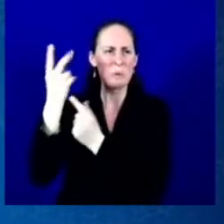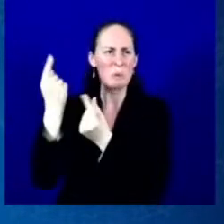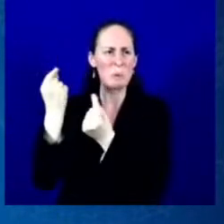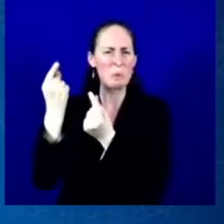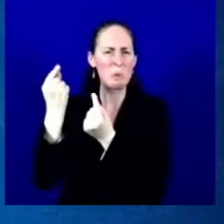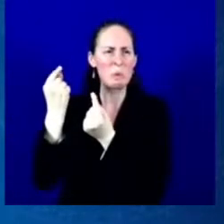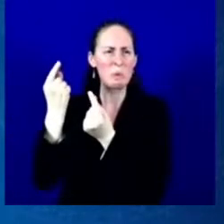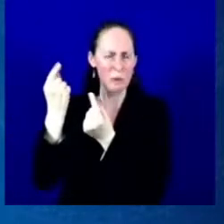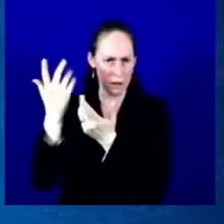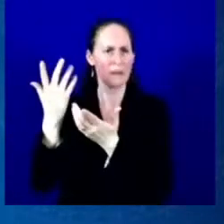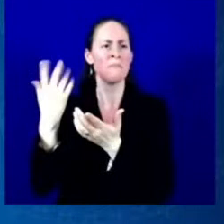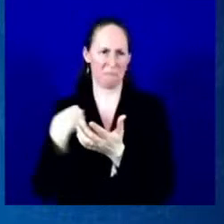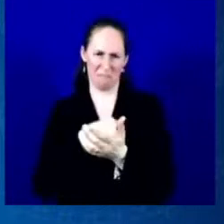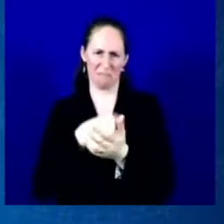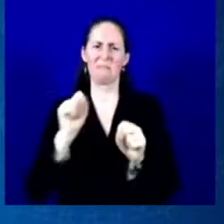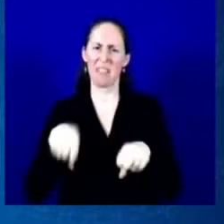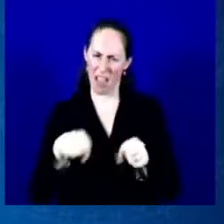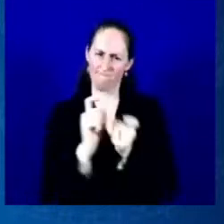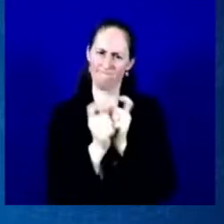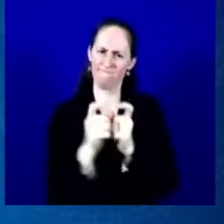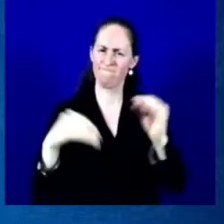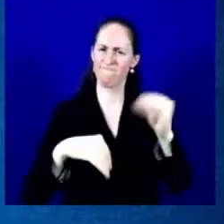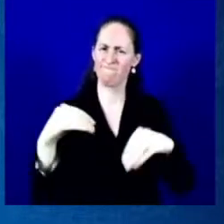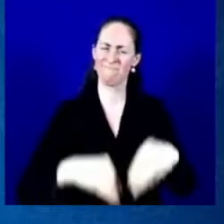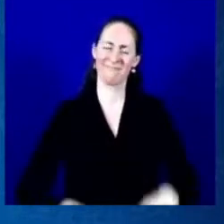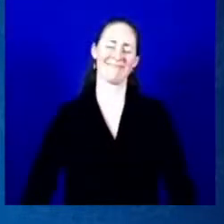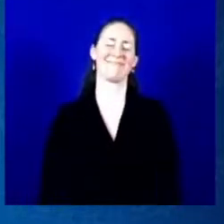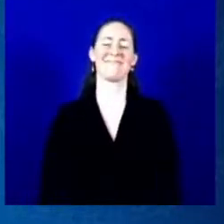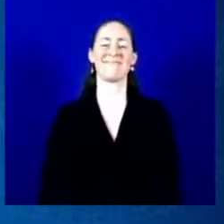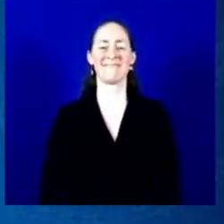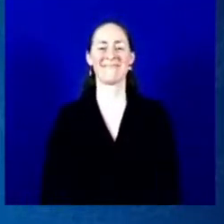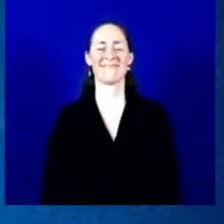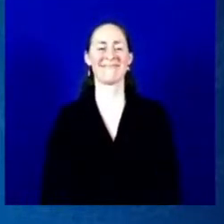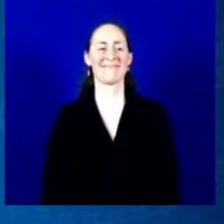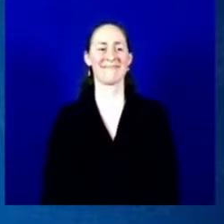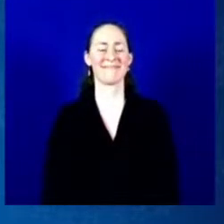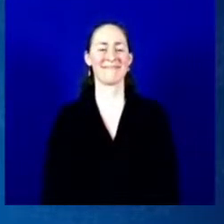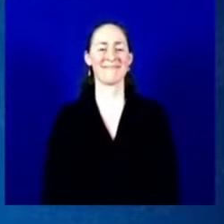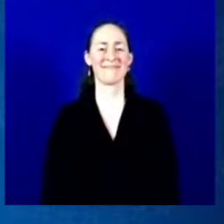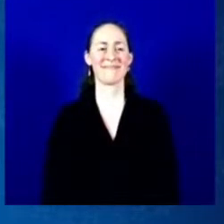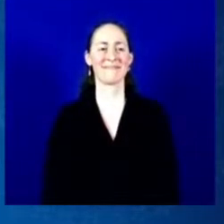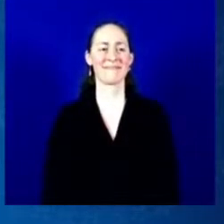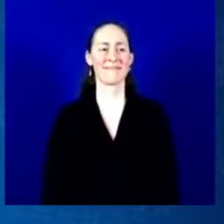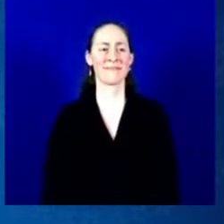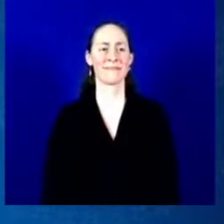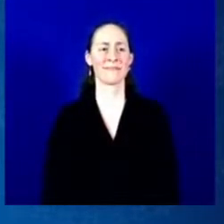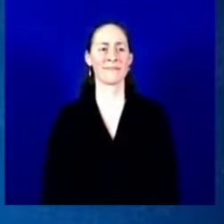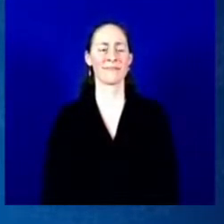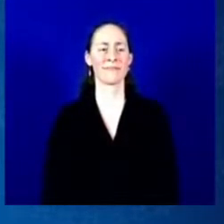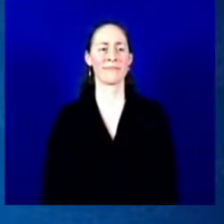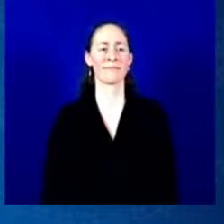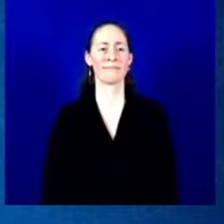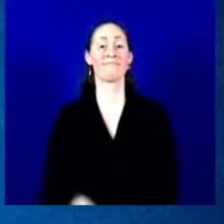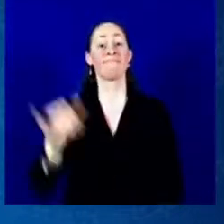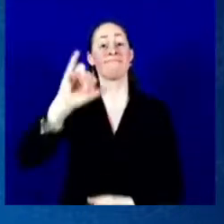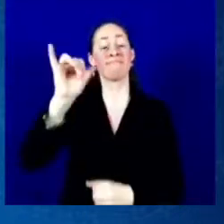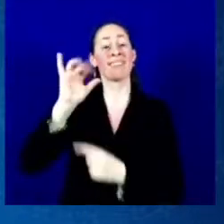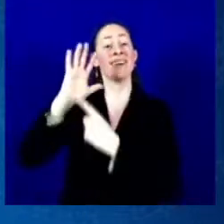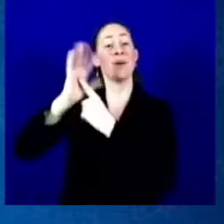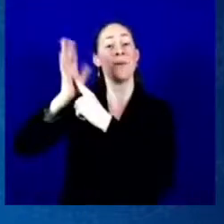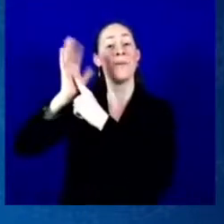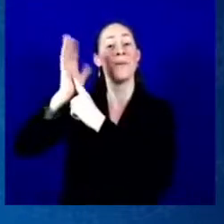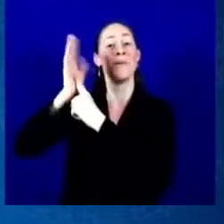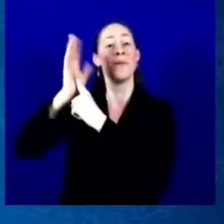think about it. There is simply no reason why the blades for wind turbines can't be built in Pittsburgh instead of Beijing. No reason.